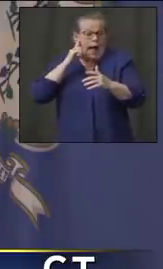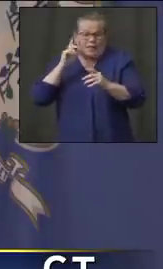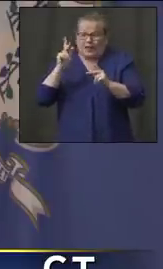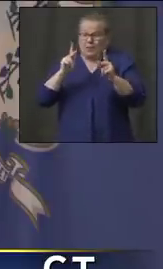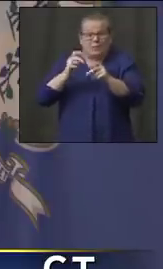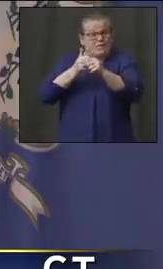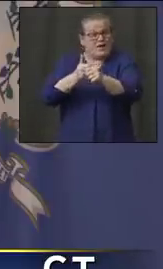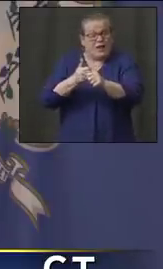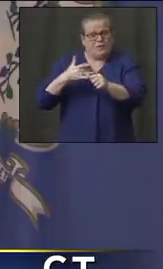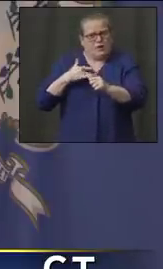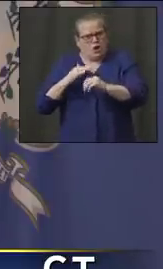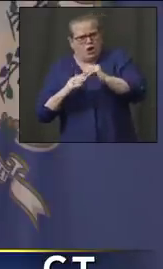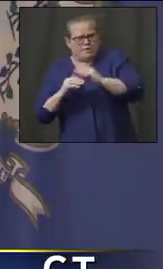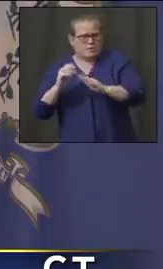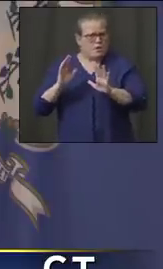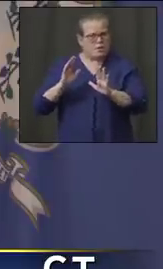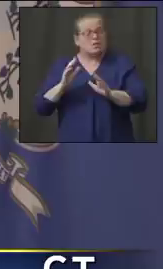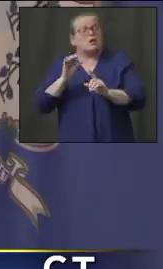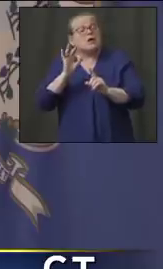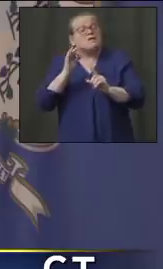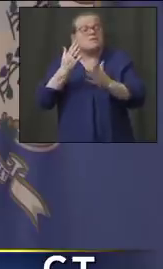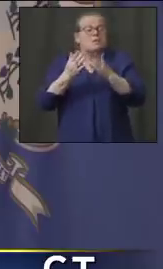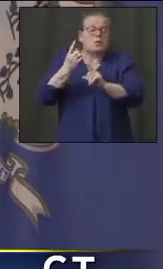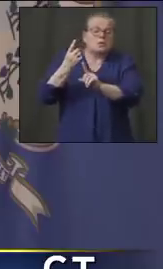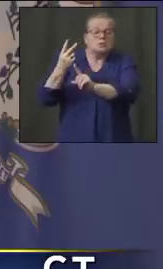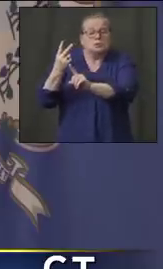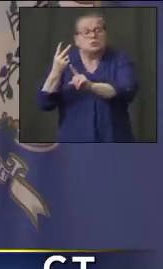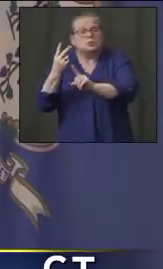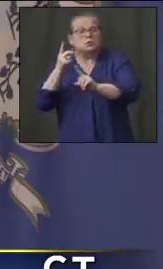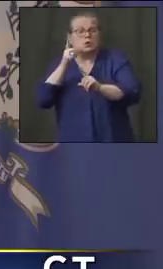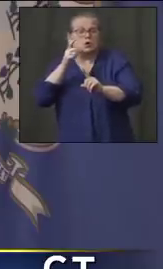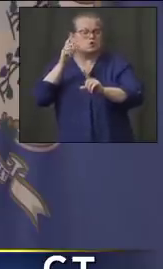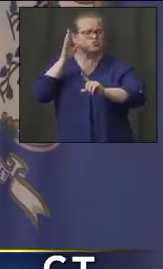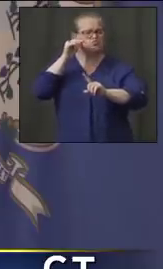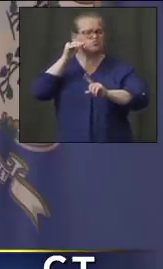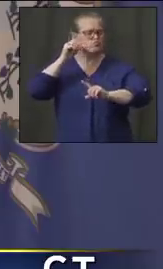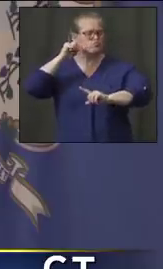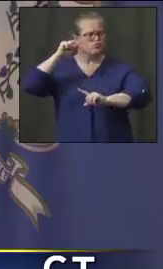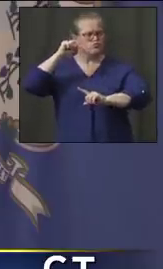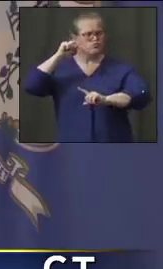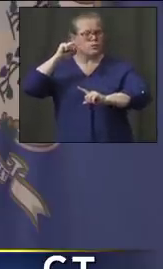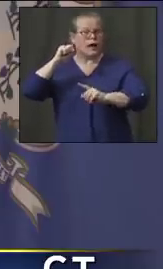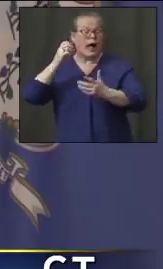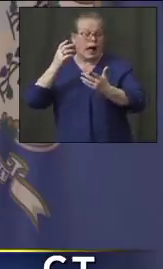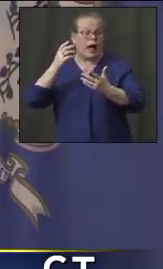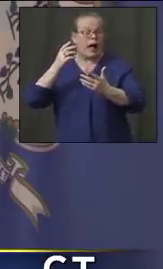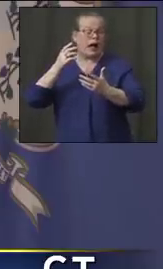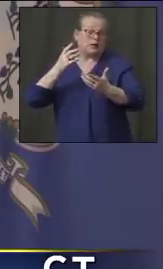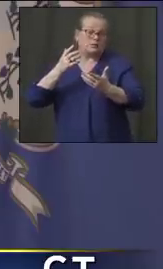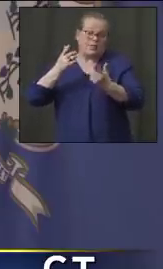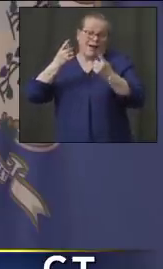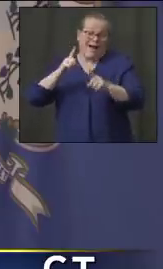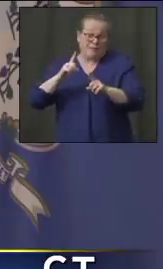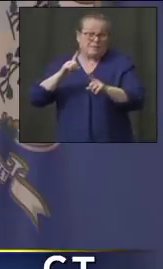been 2 or 3 outliers, we've heard about it, and the authorities have gone and told them this is not appropriate.